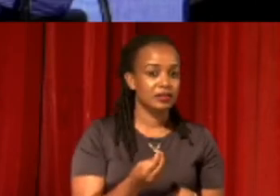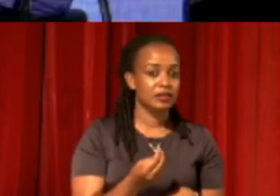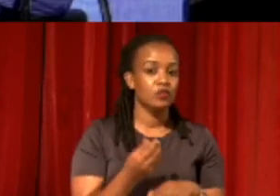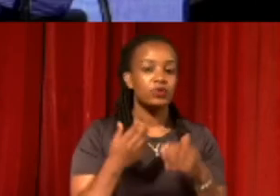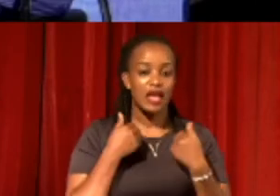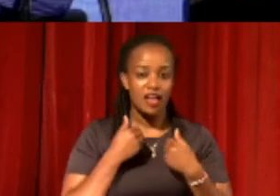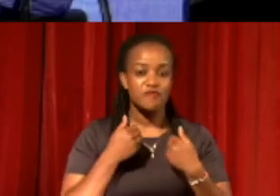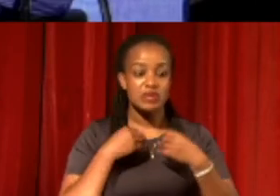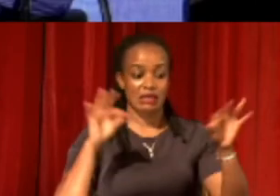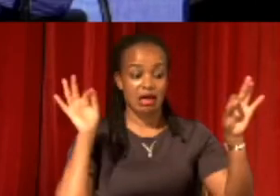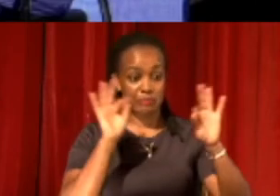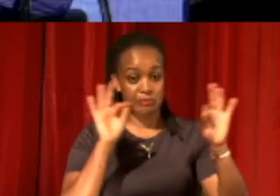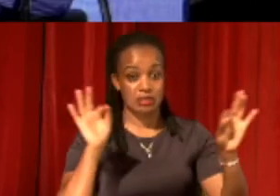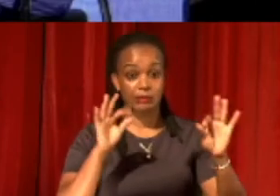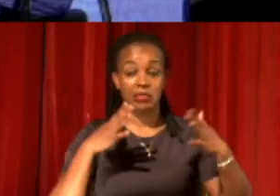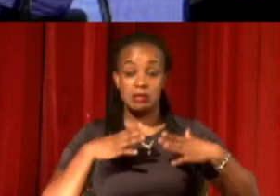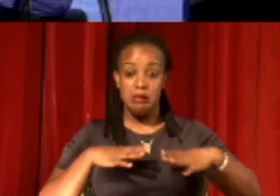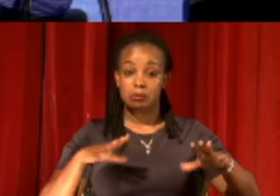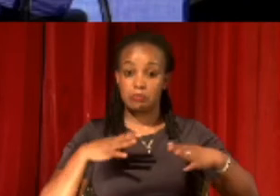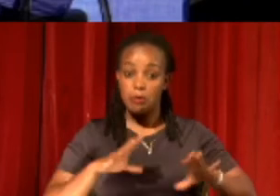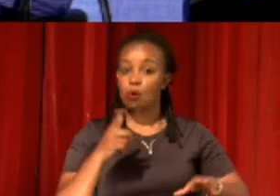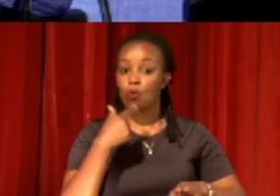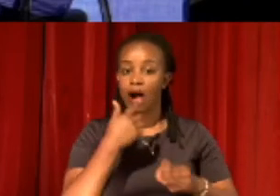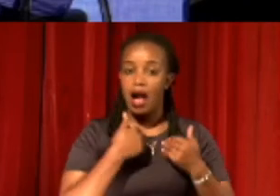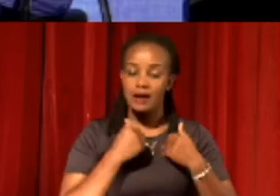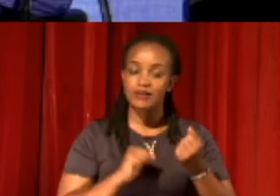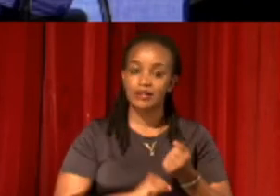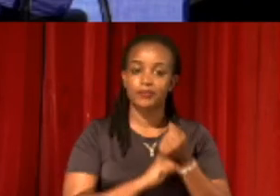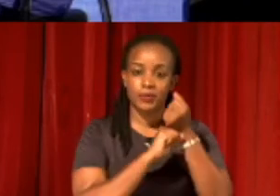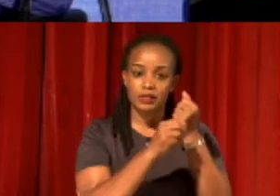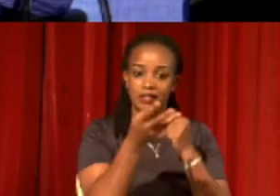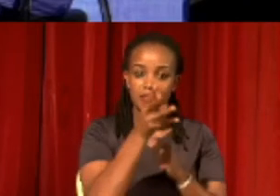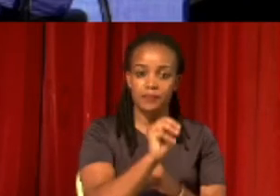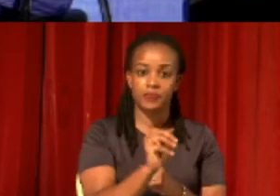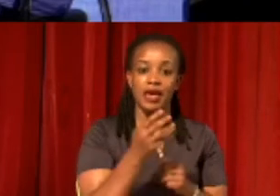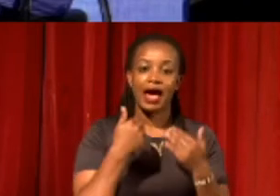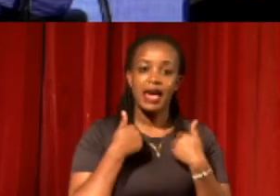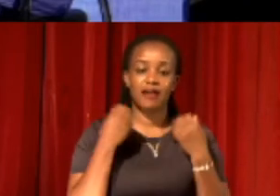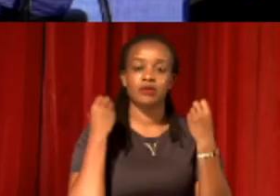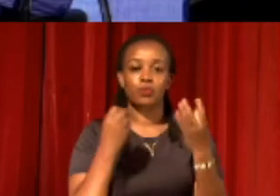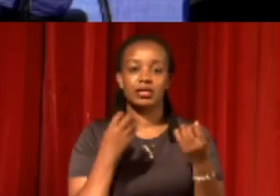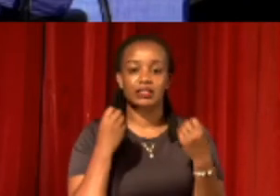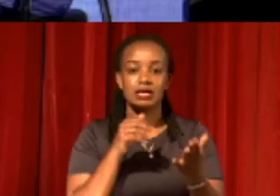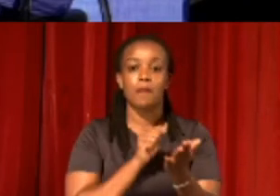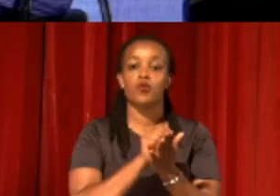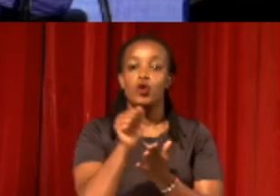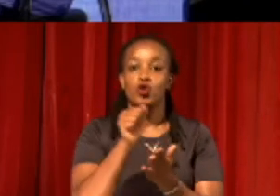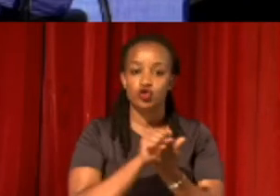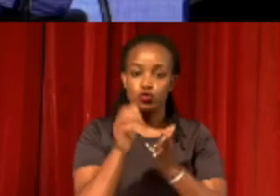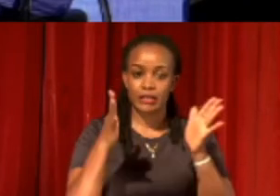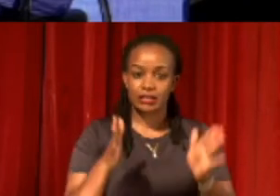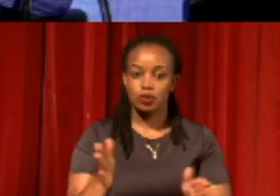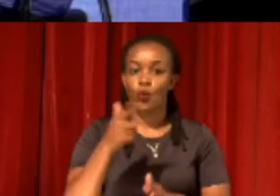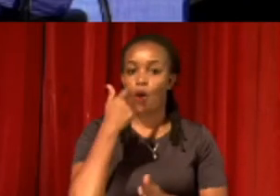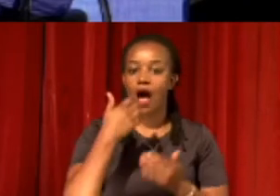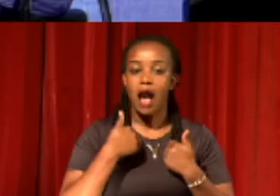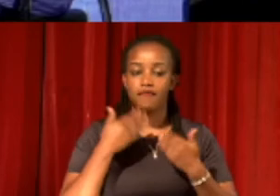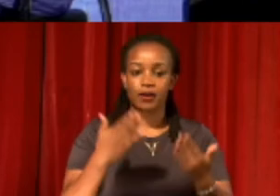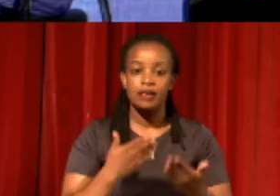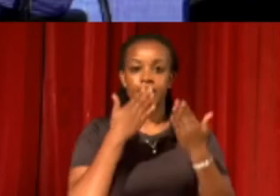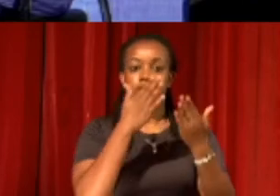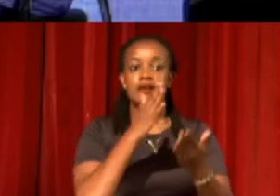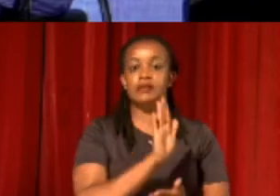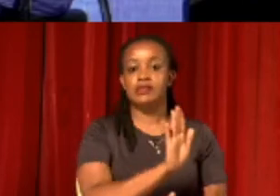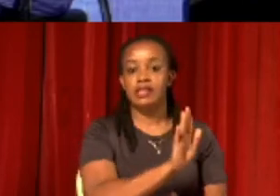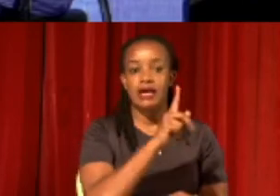number of people who are willing to support the youth. Wow. I have many producers who've given their time to work with this youth. Young kids. I think I saw one of